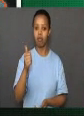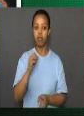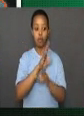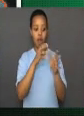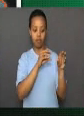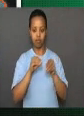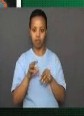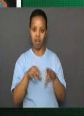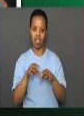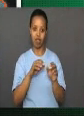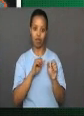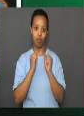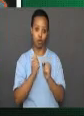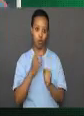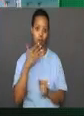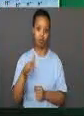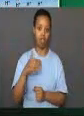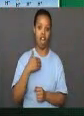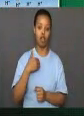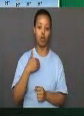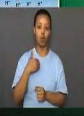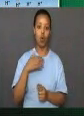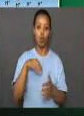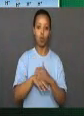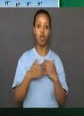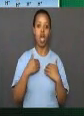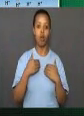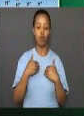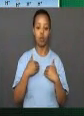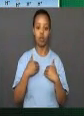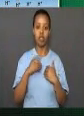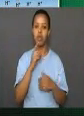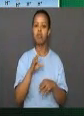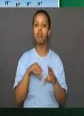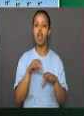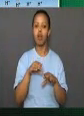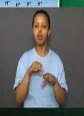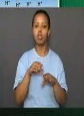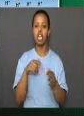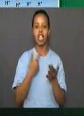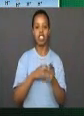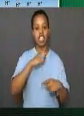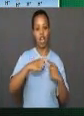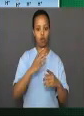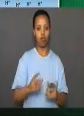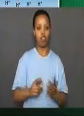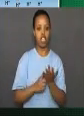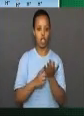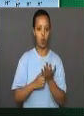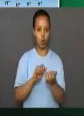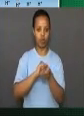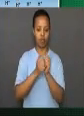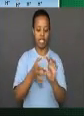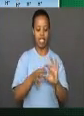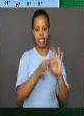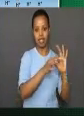molecules are arranged in particular photosystems that are linked to electron transport chains.